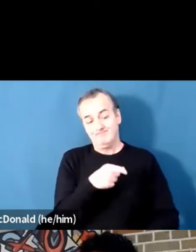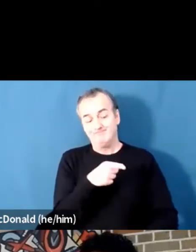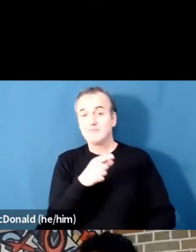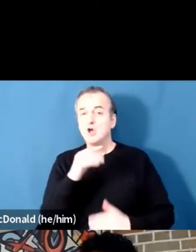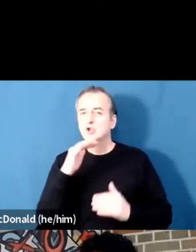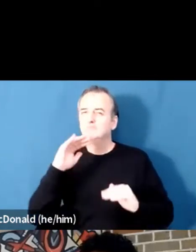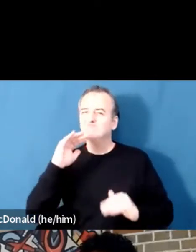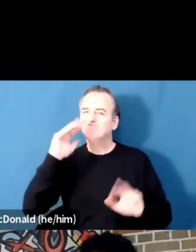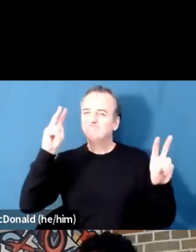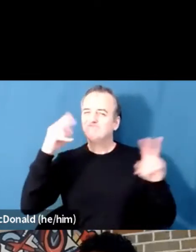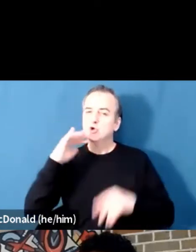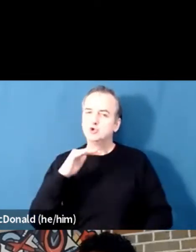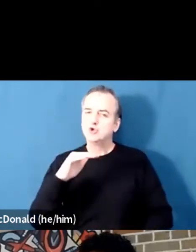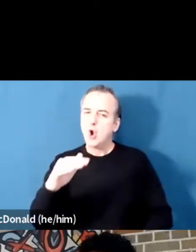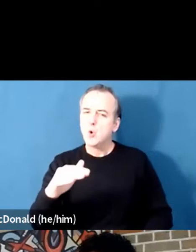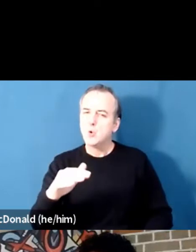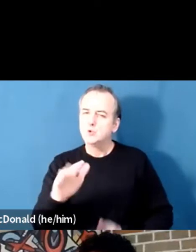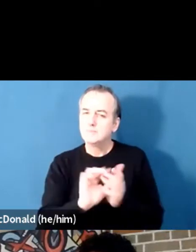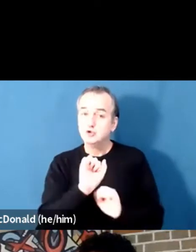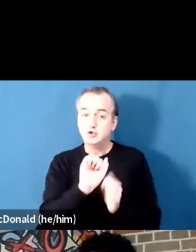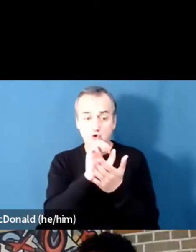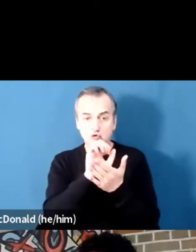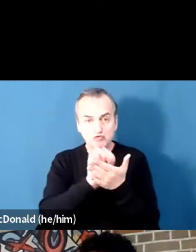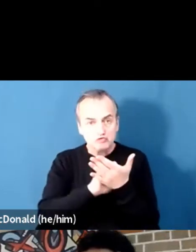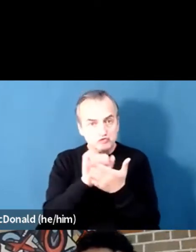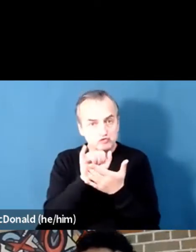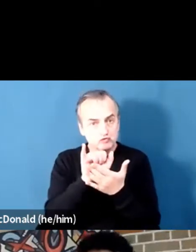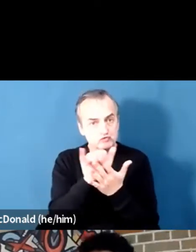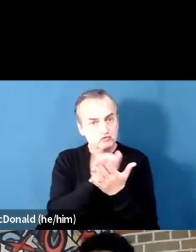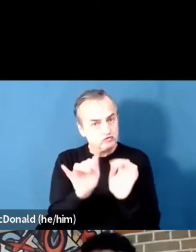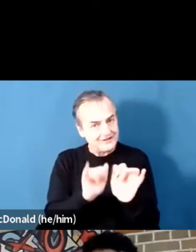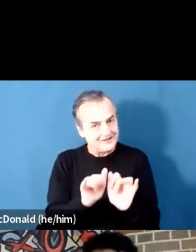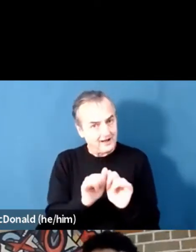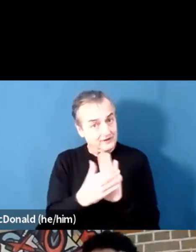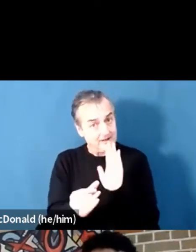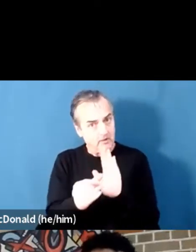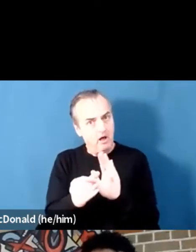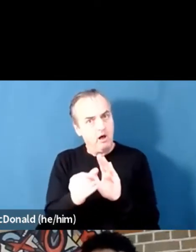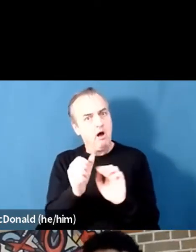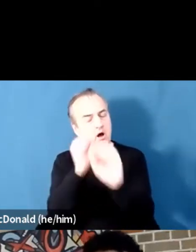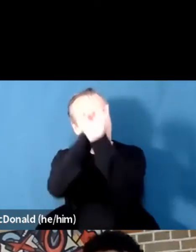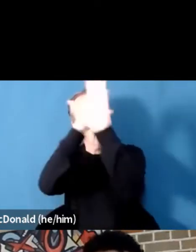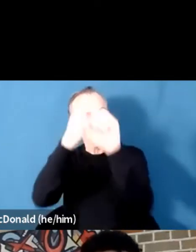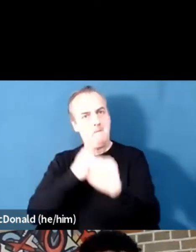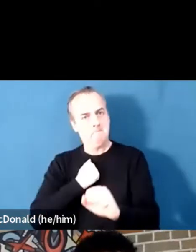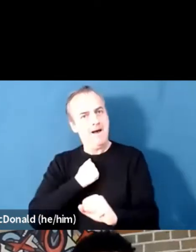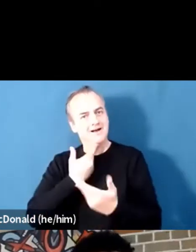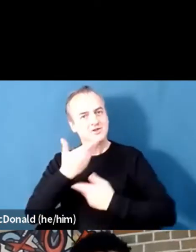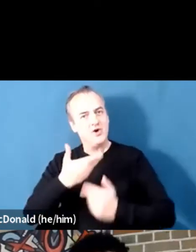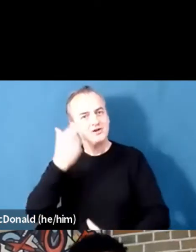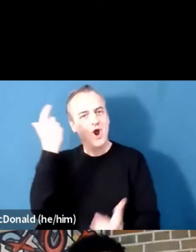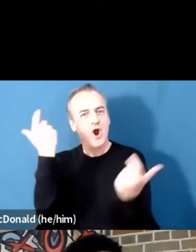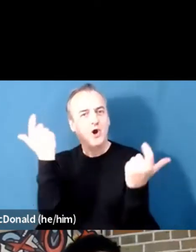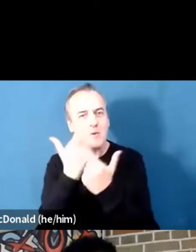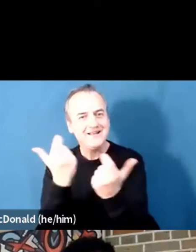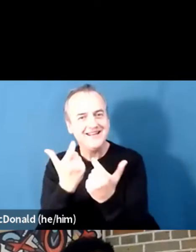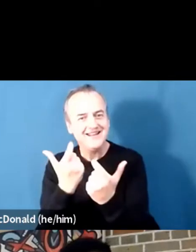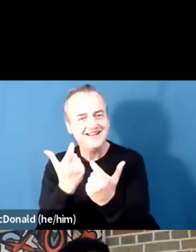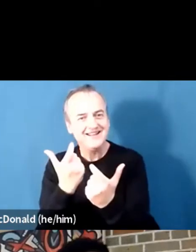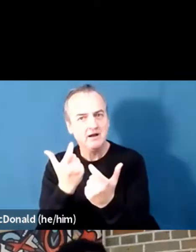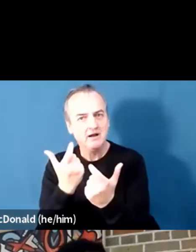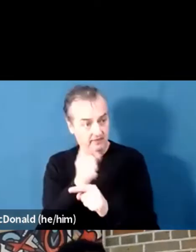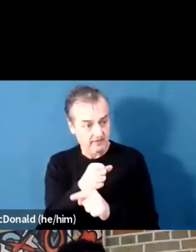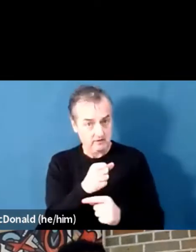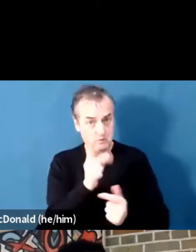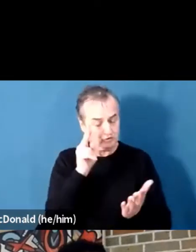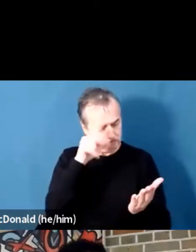tone. So if you're writing a comedy, make that pitch funny. You know, if you're, you know, going back to what Donna said, if you're writing,